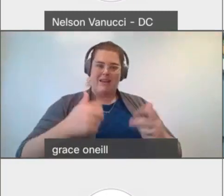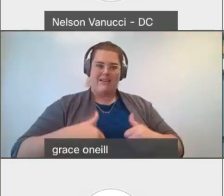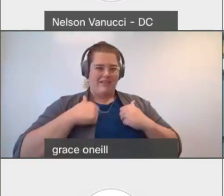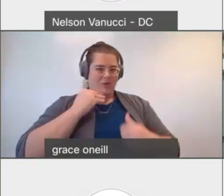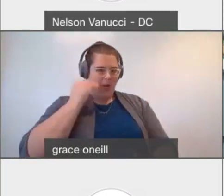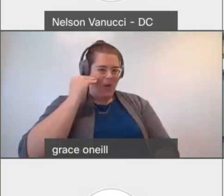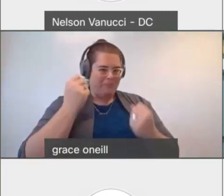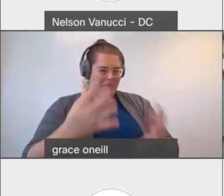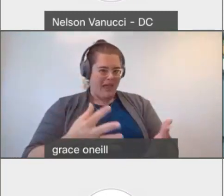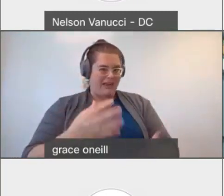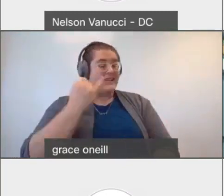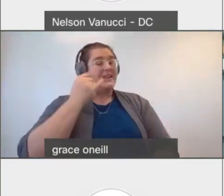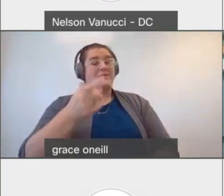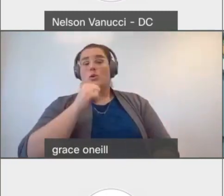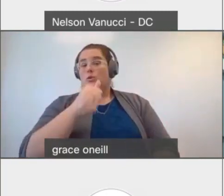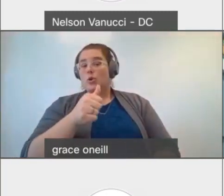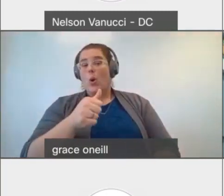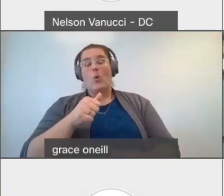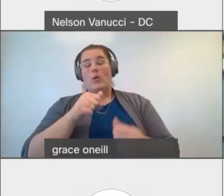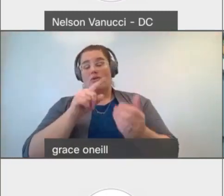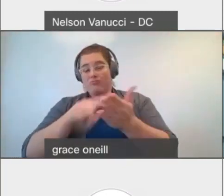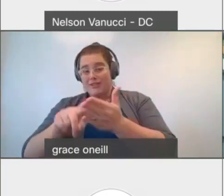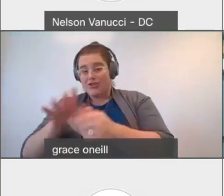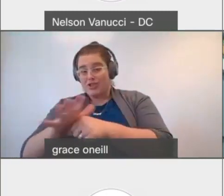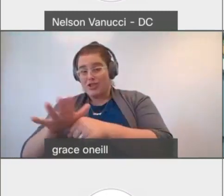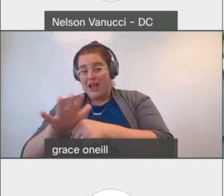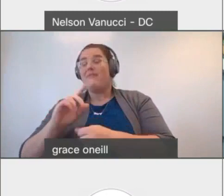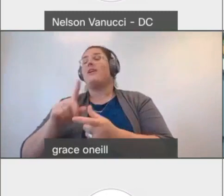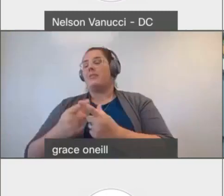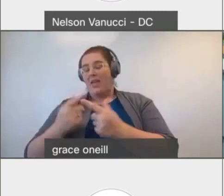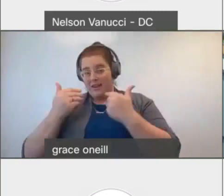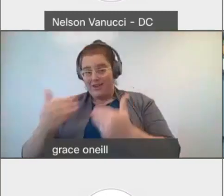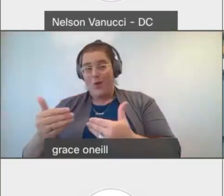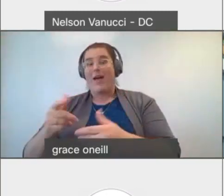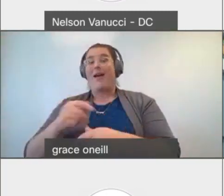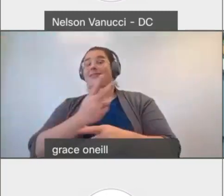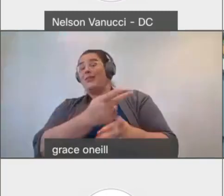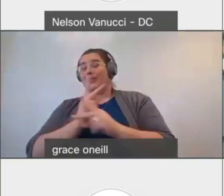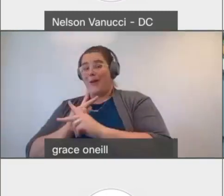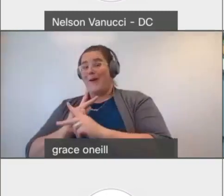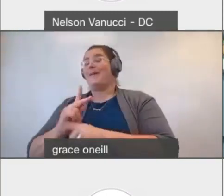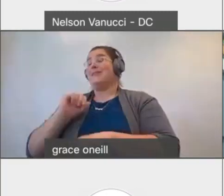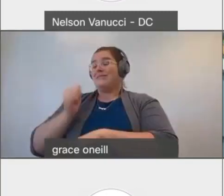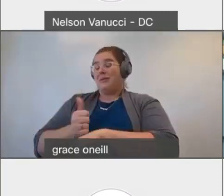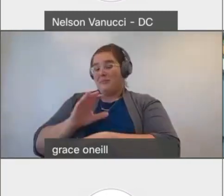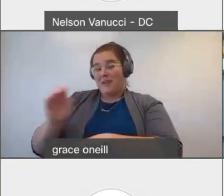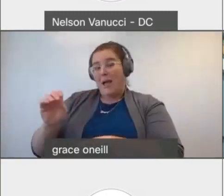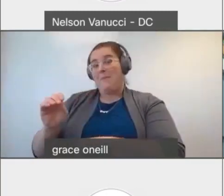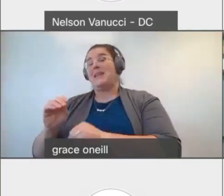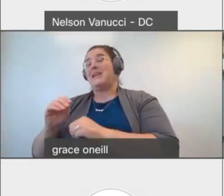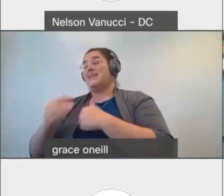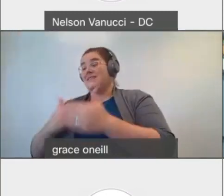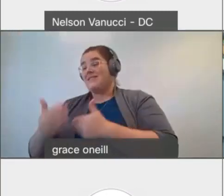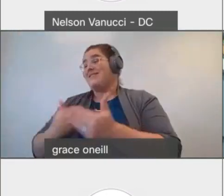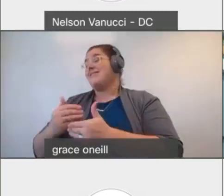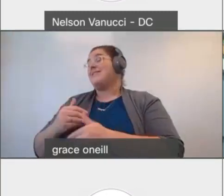don't do the math on the front end and then you get a human care agreement letter, very clearly